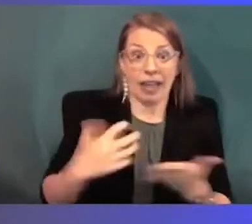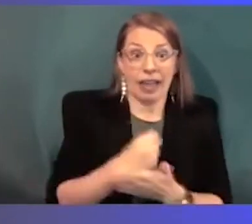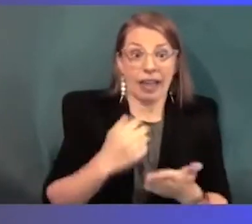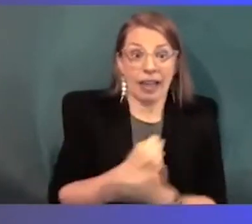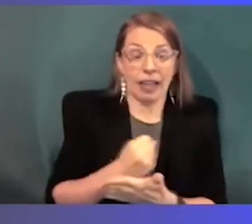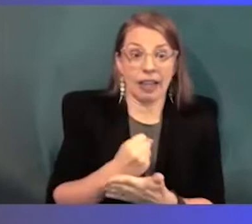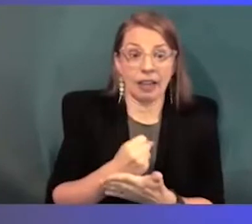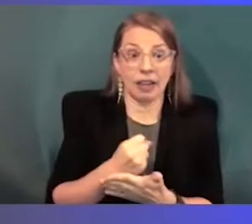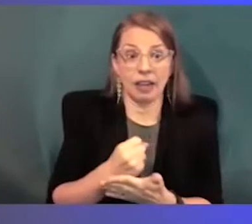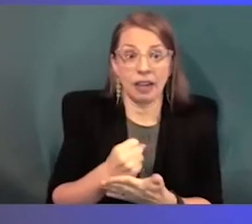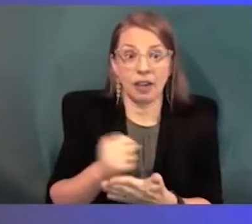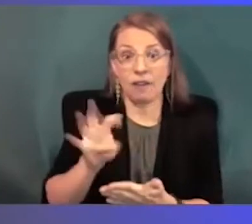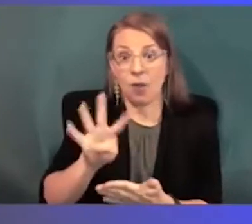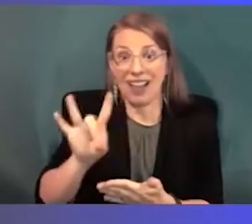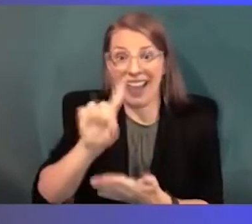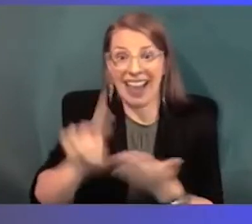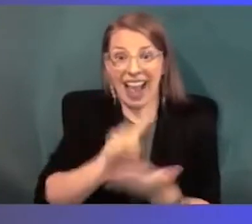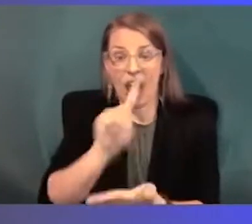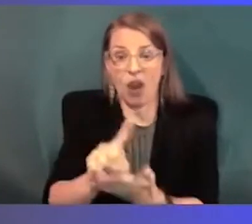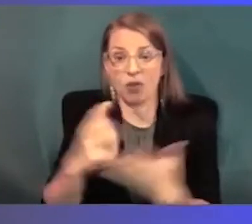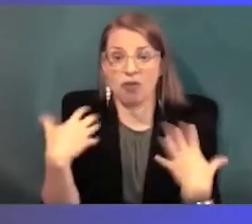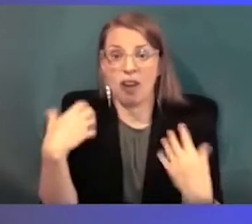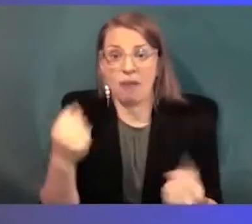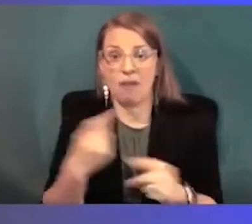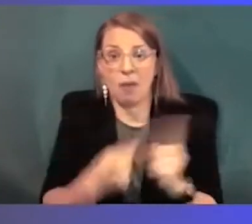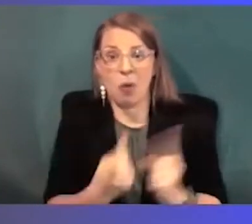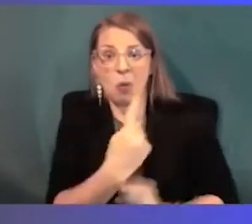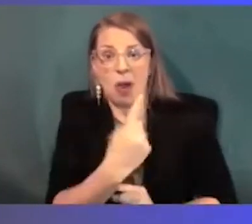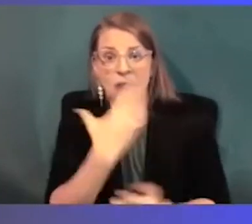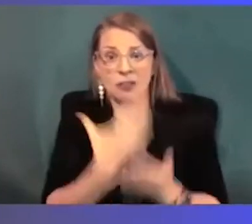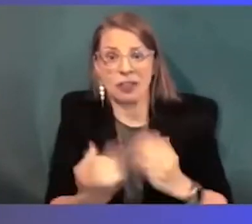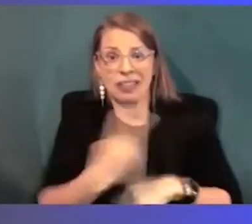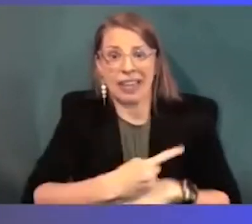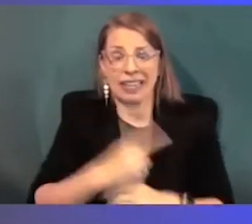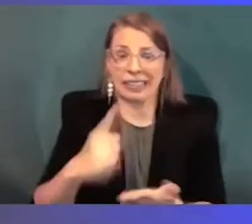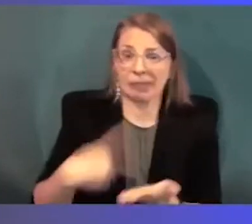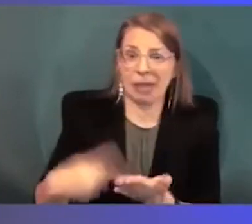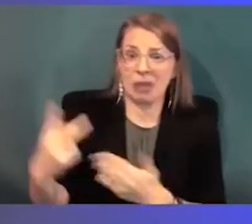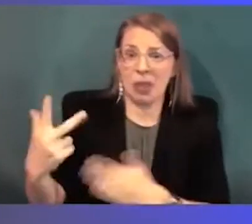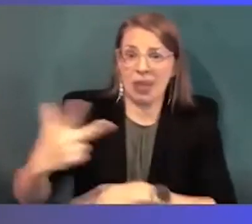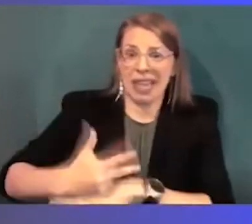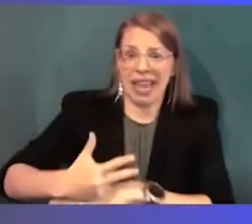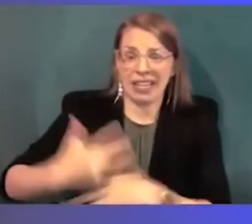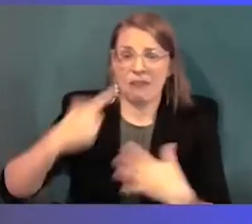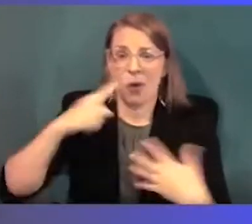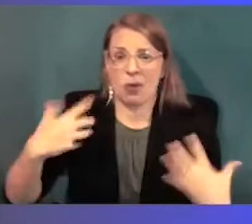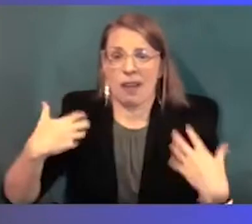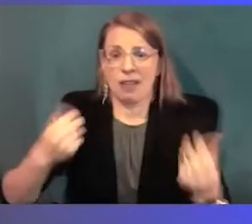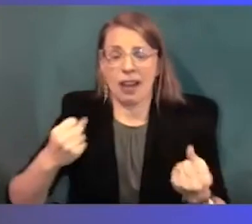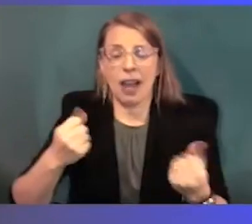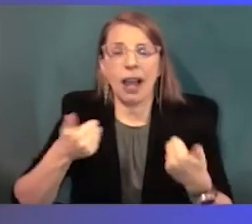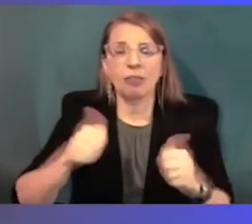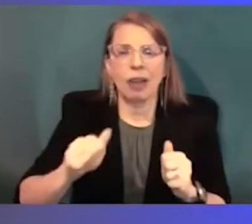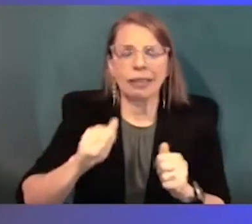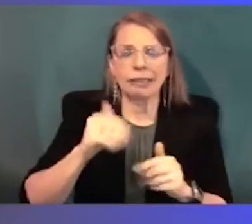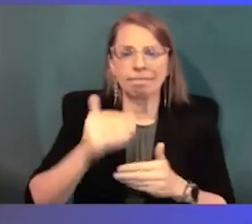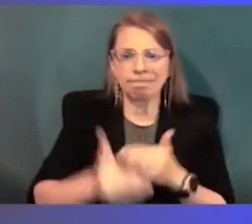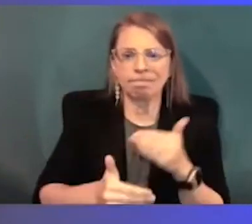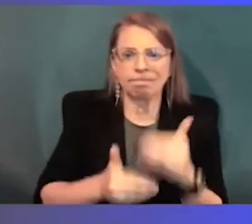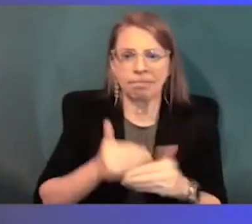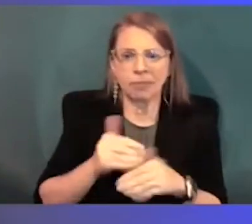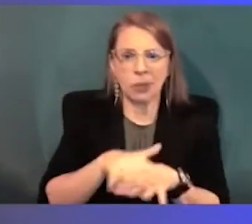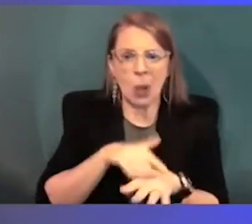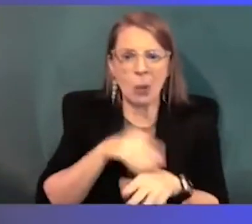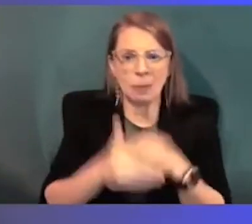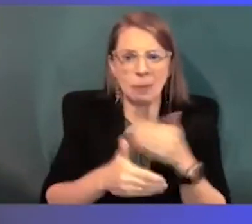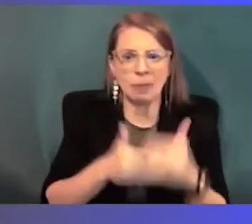about 48 hours to recuperate, sometimes 72. So I try to pace myself. So I do have